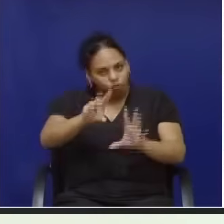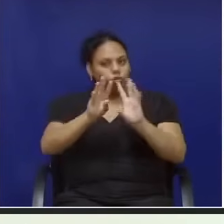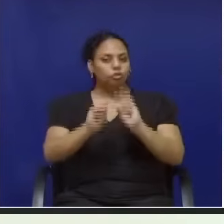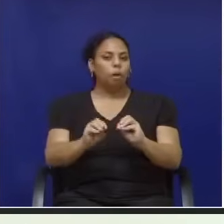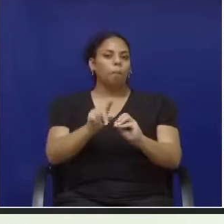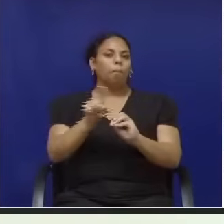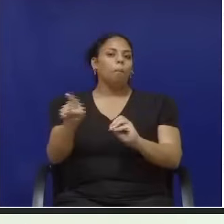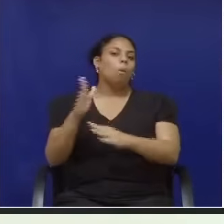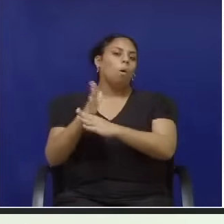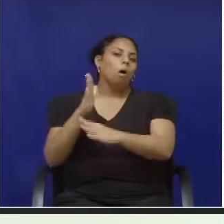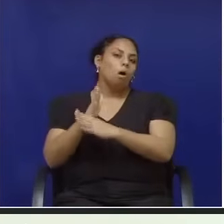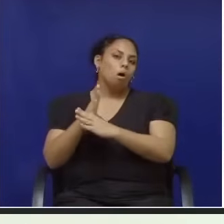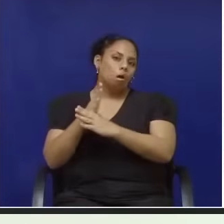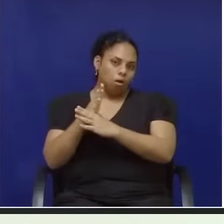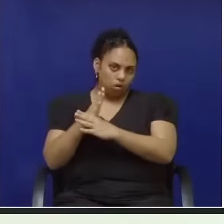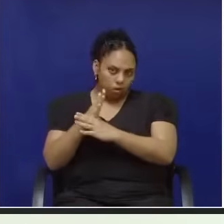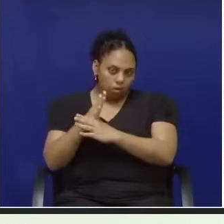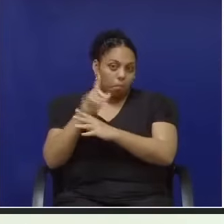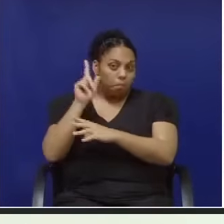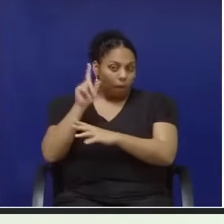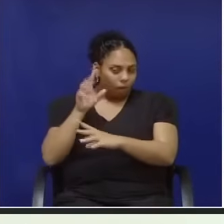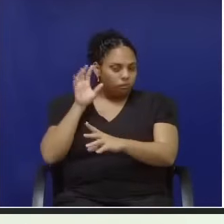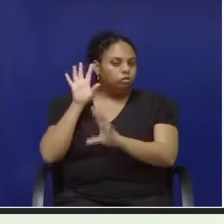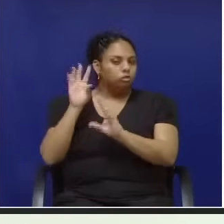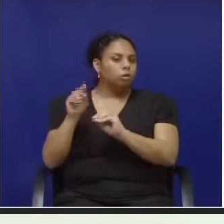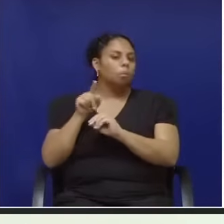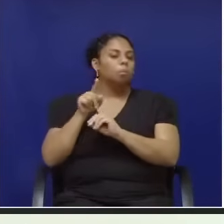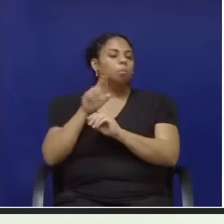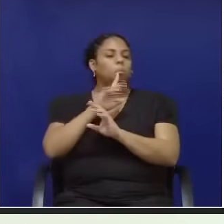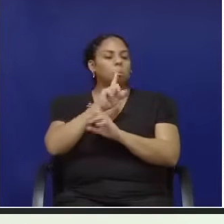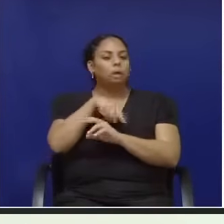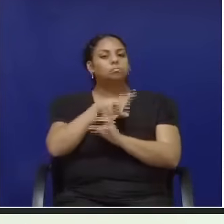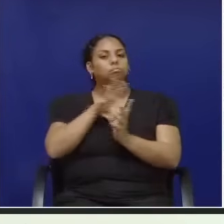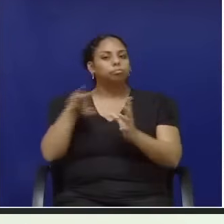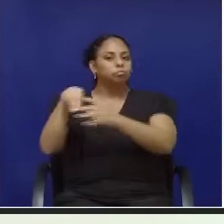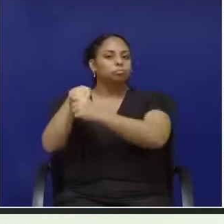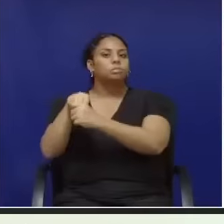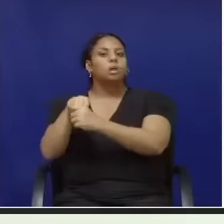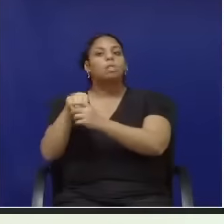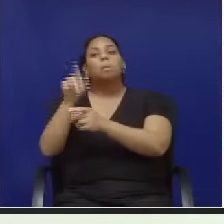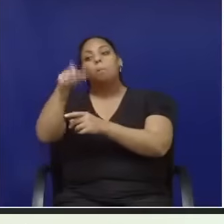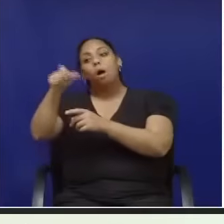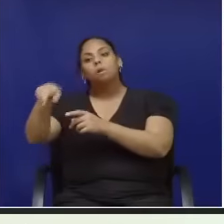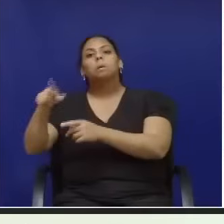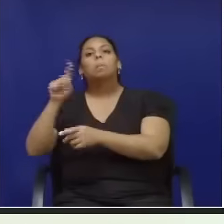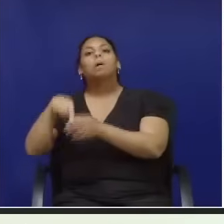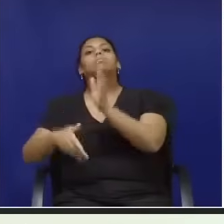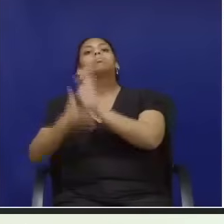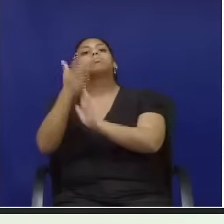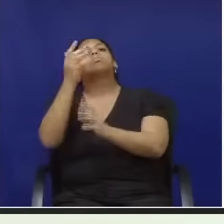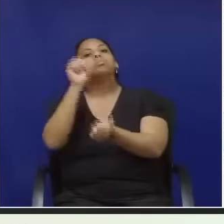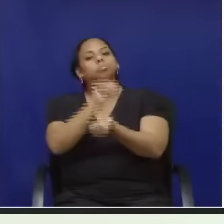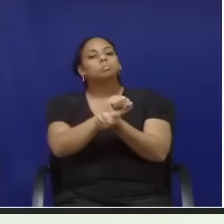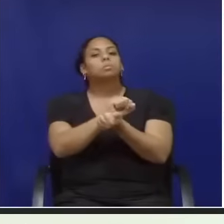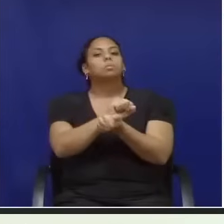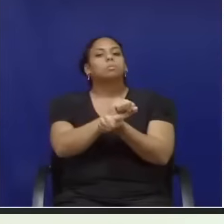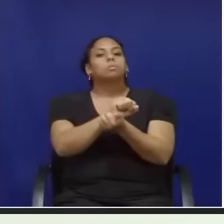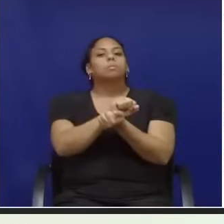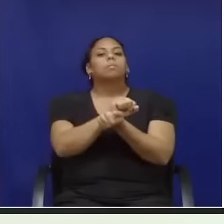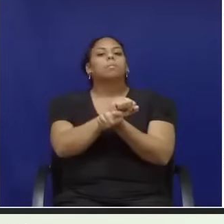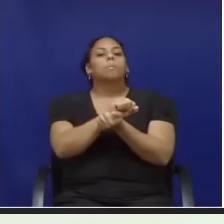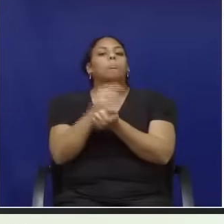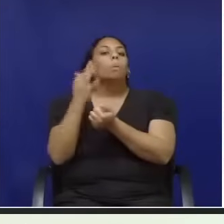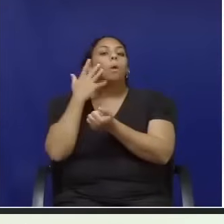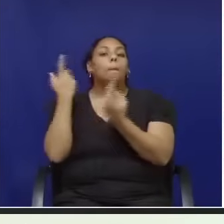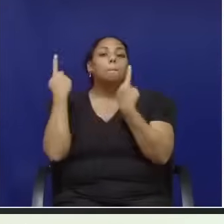crime occurs, we must ensure that we respond and the perpetrators are brought to justice. And when people